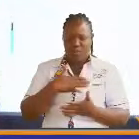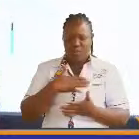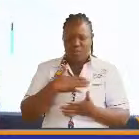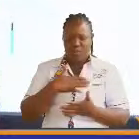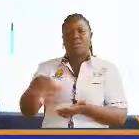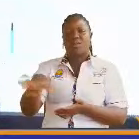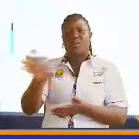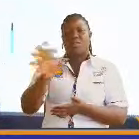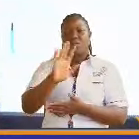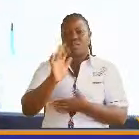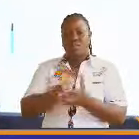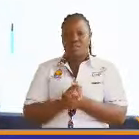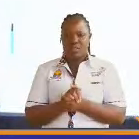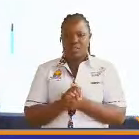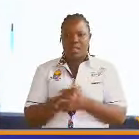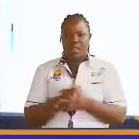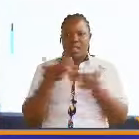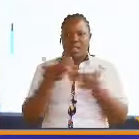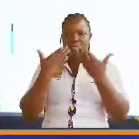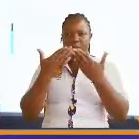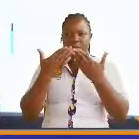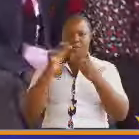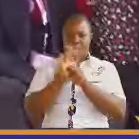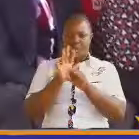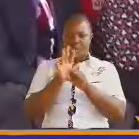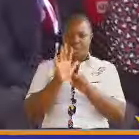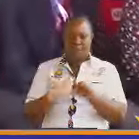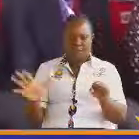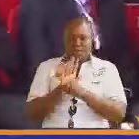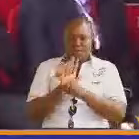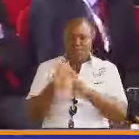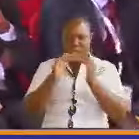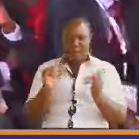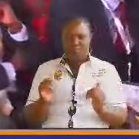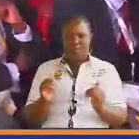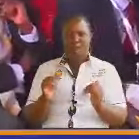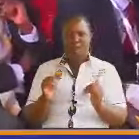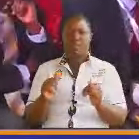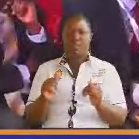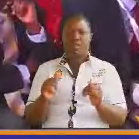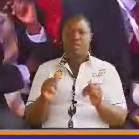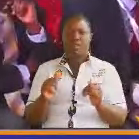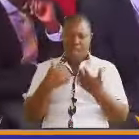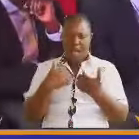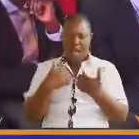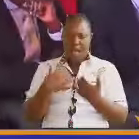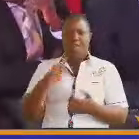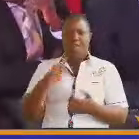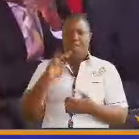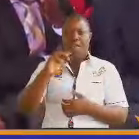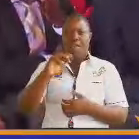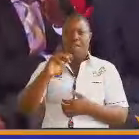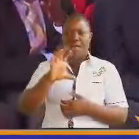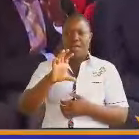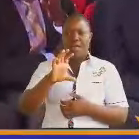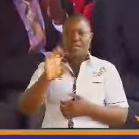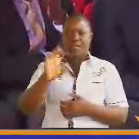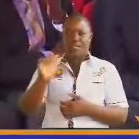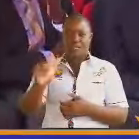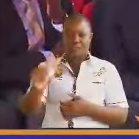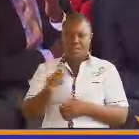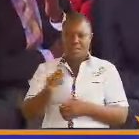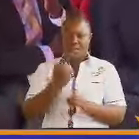mtambulike. Asante sana, it's a full house here. Members of county assemblies from different